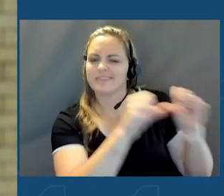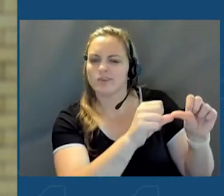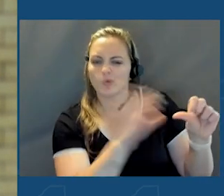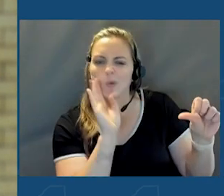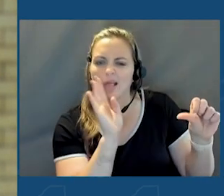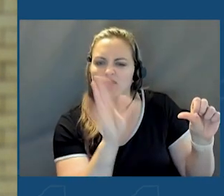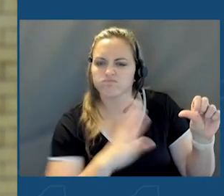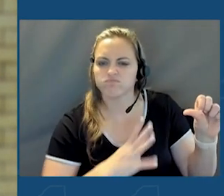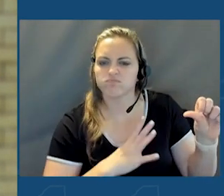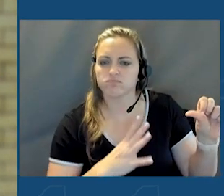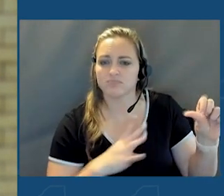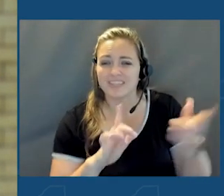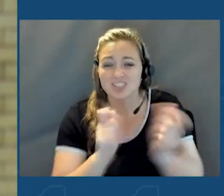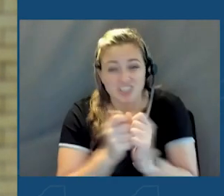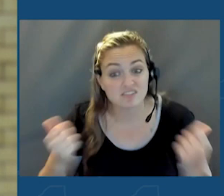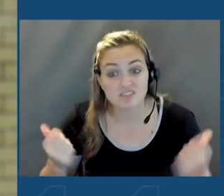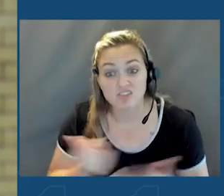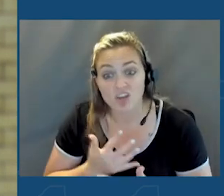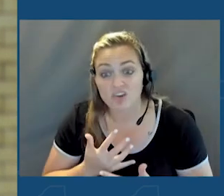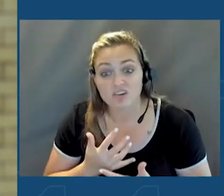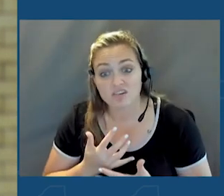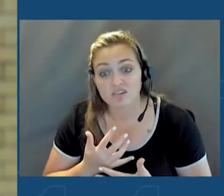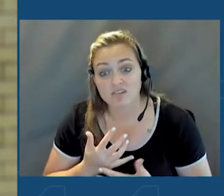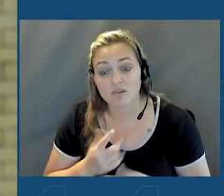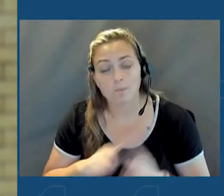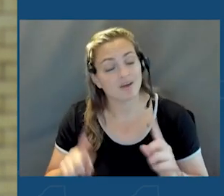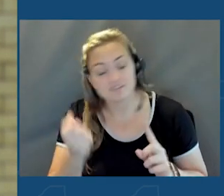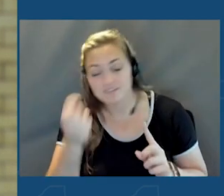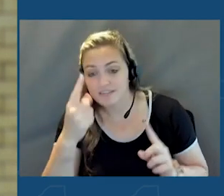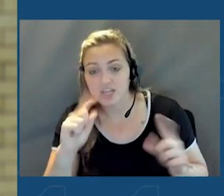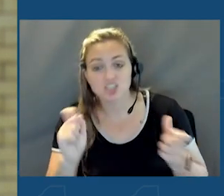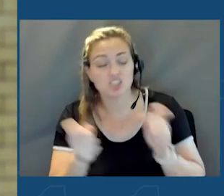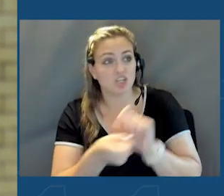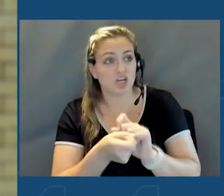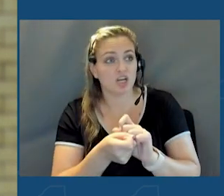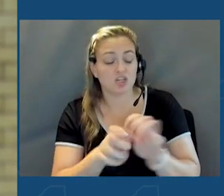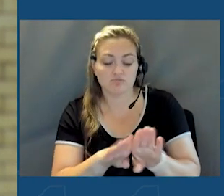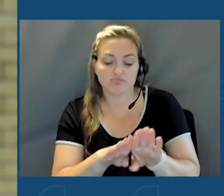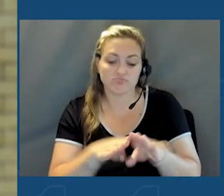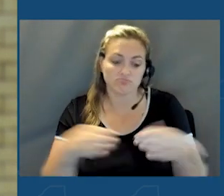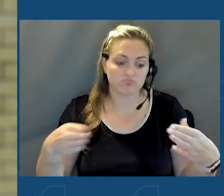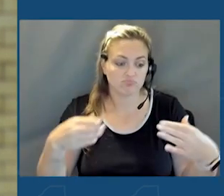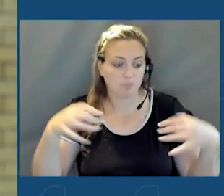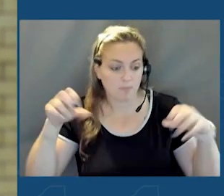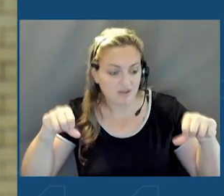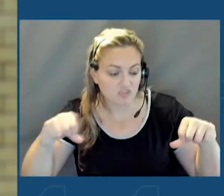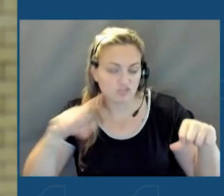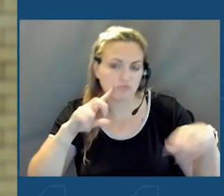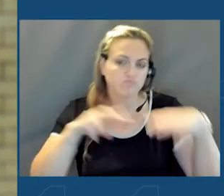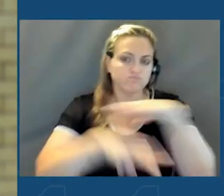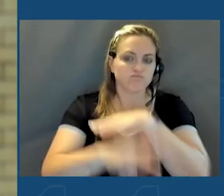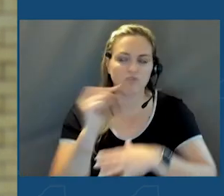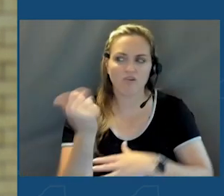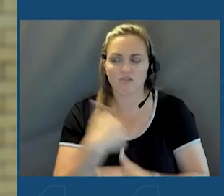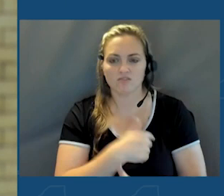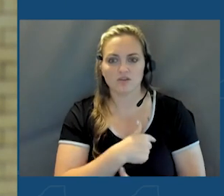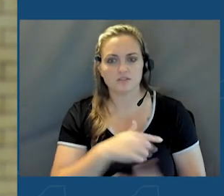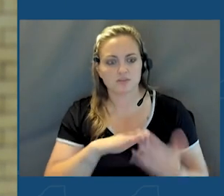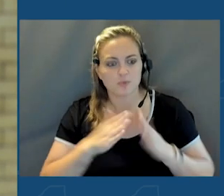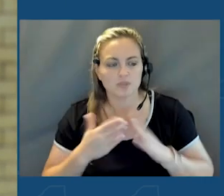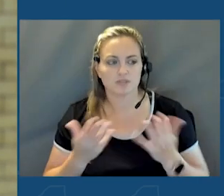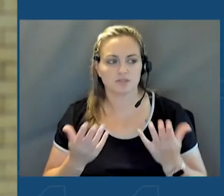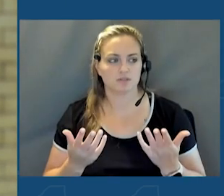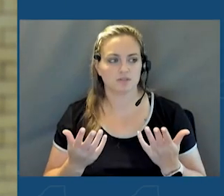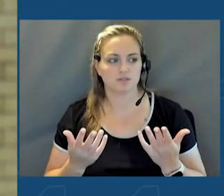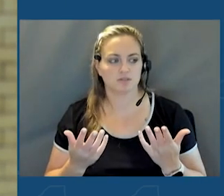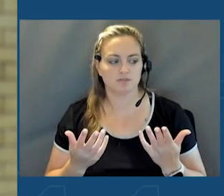scary. Change unlocks the greatest potential in all of us and in our communities. We can no